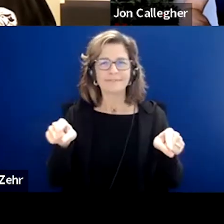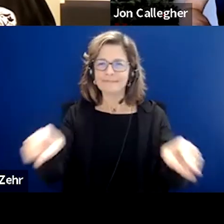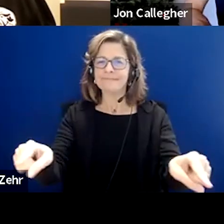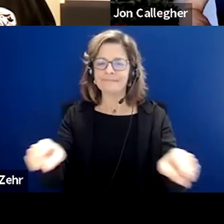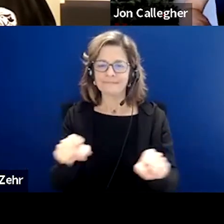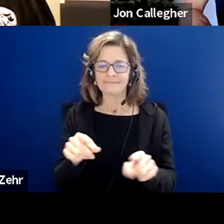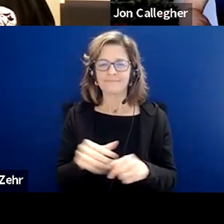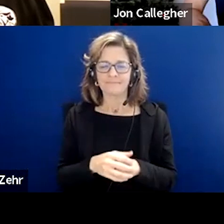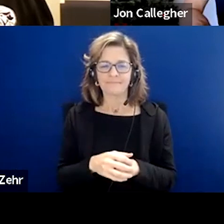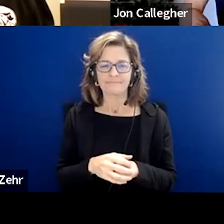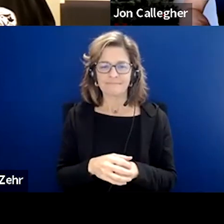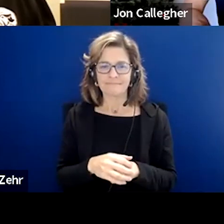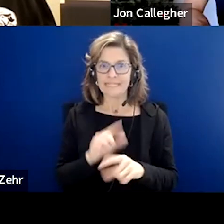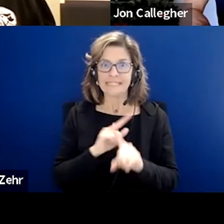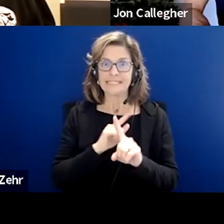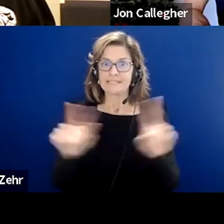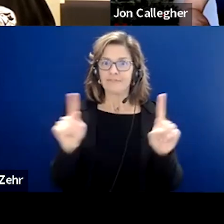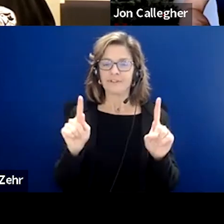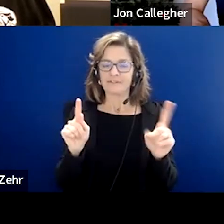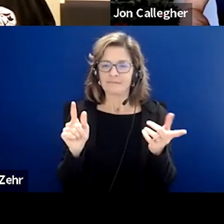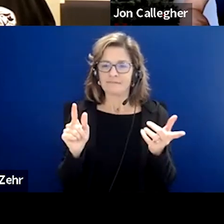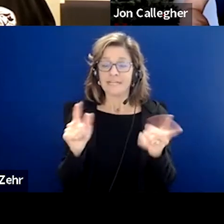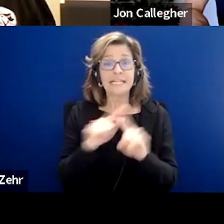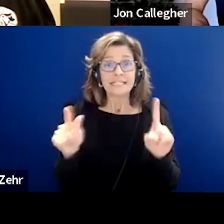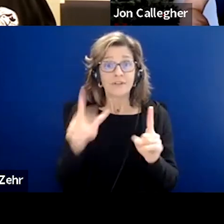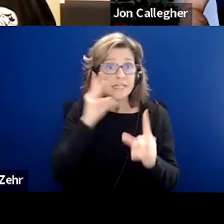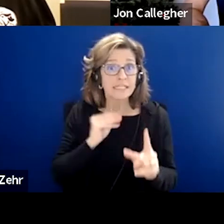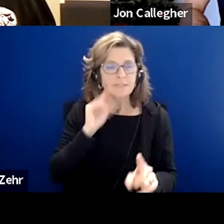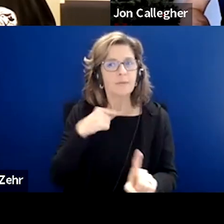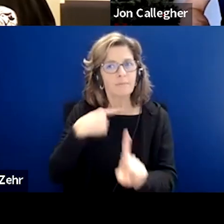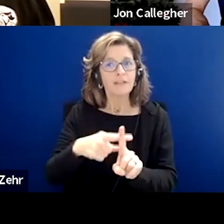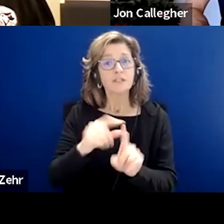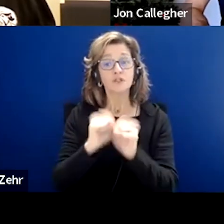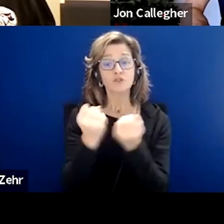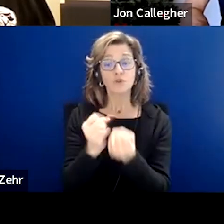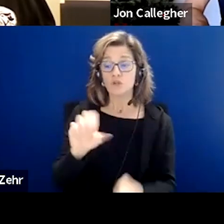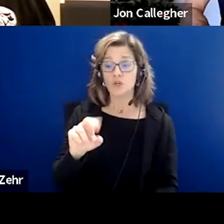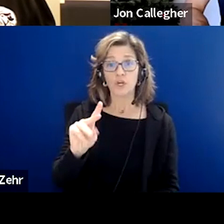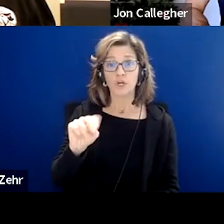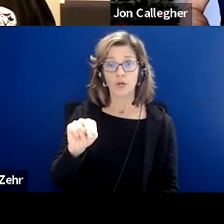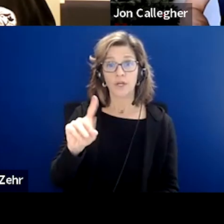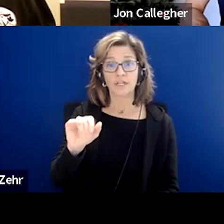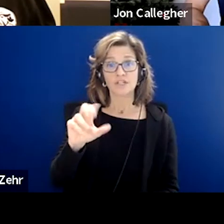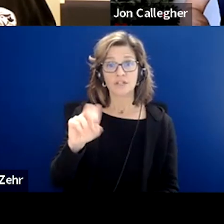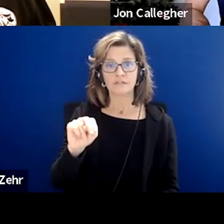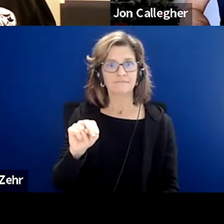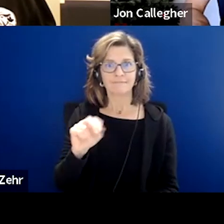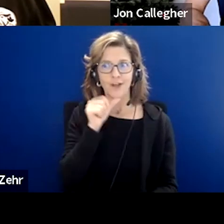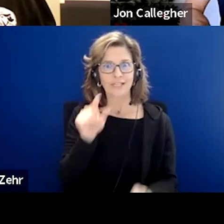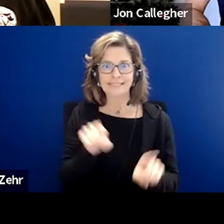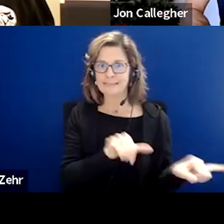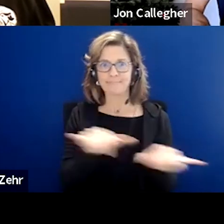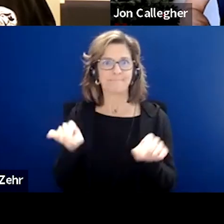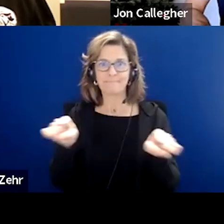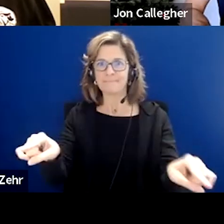of conditions, really. There's social conditions, and so they're going to lead to sort of different